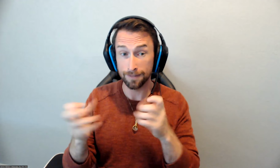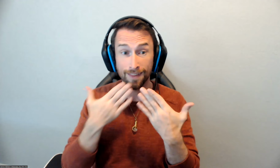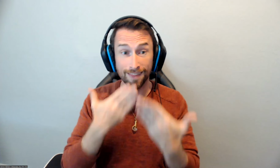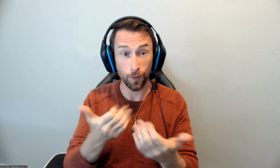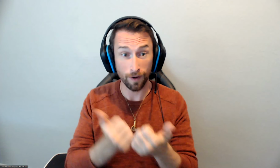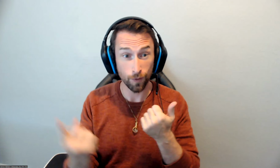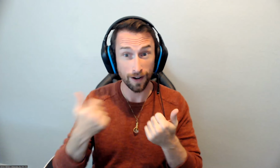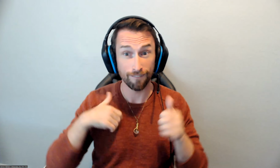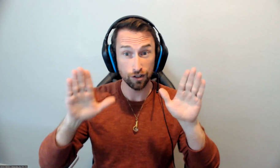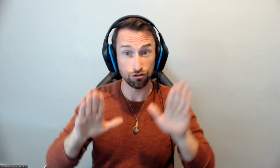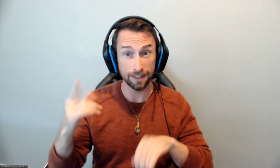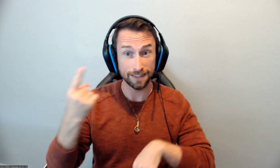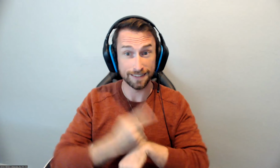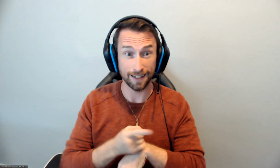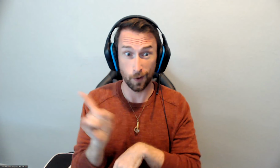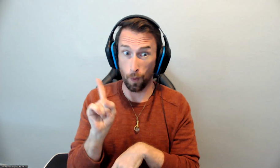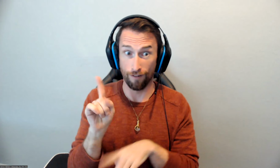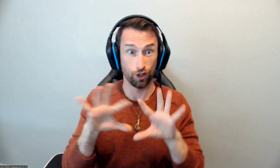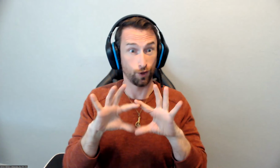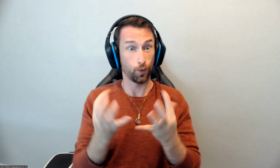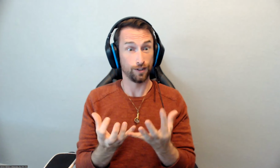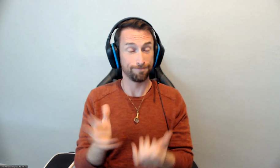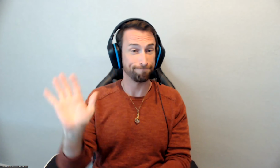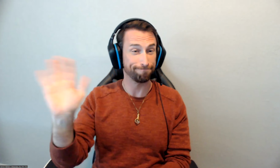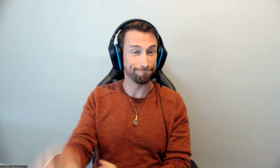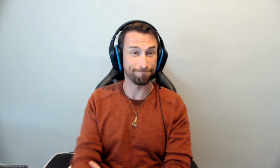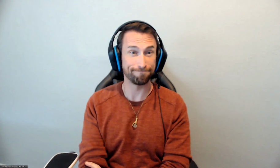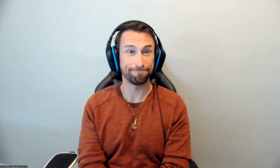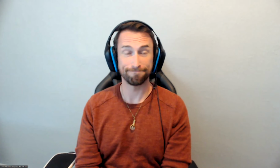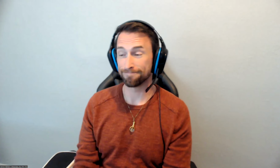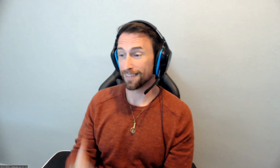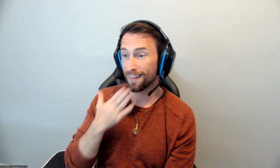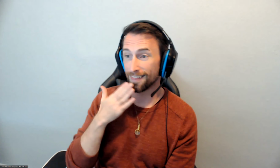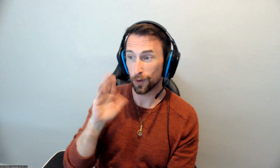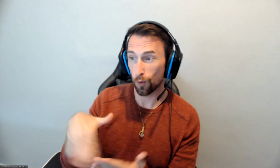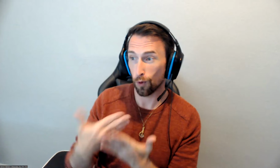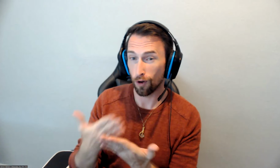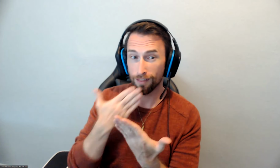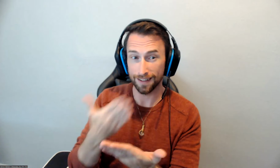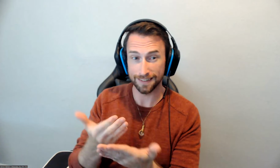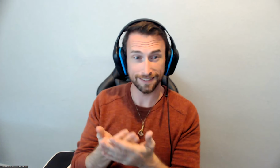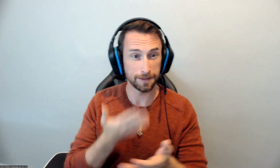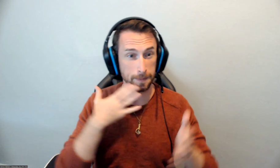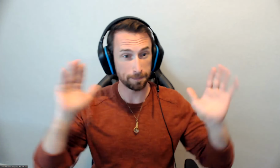great day, wherever you are in the world. Thank you all. Thanks, Mitch. Bye, everyone.